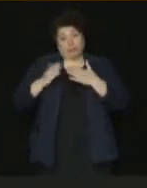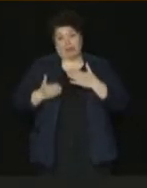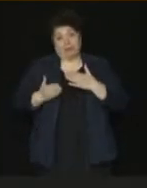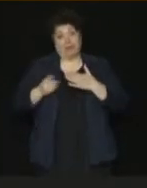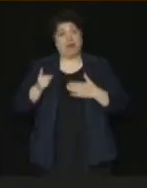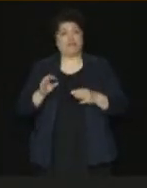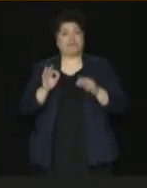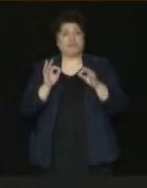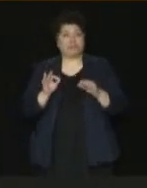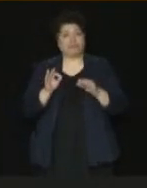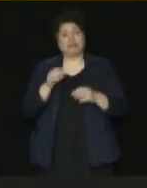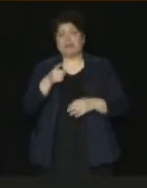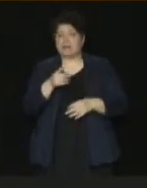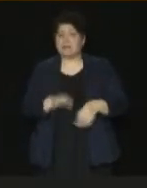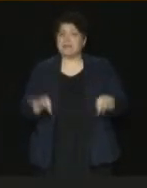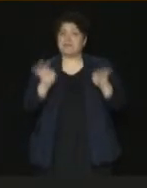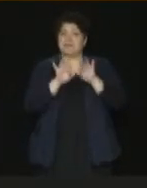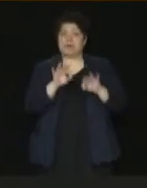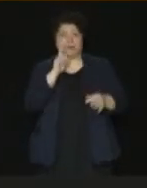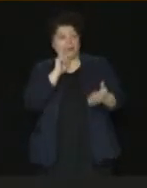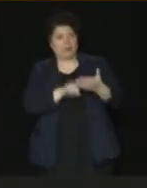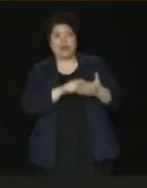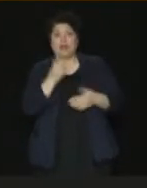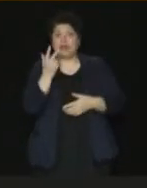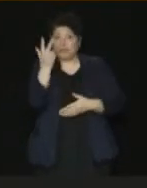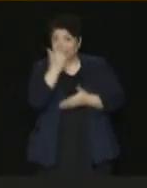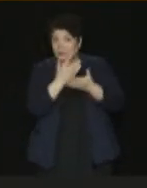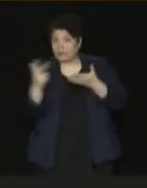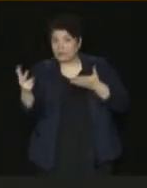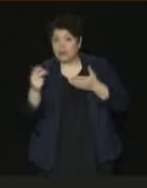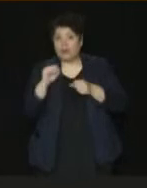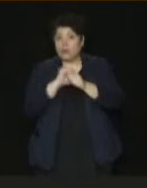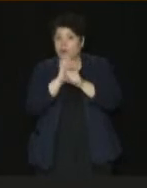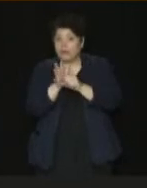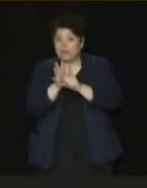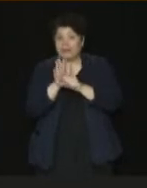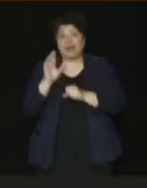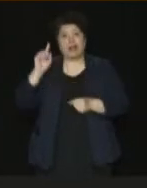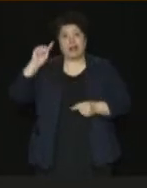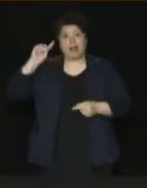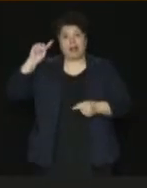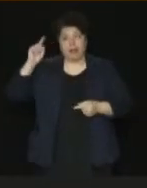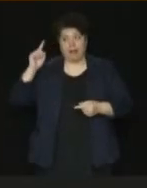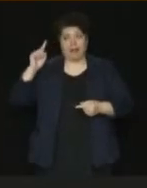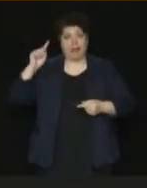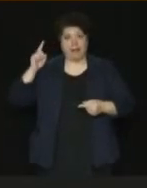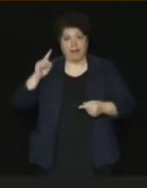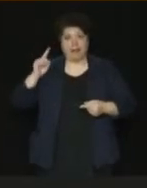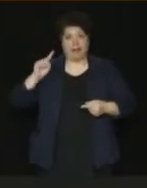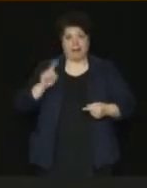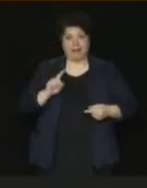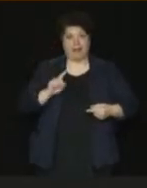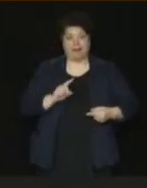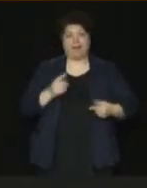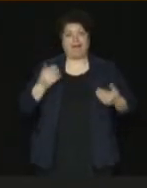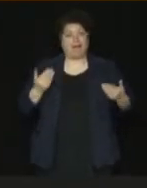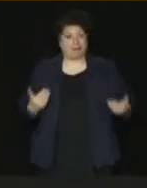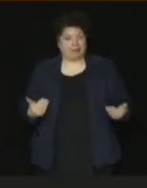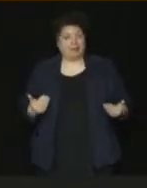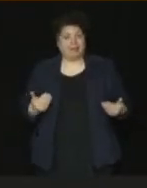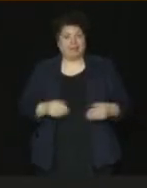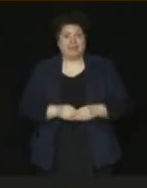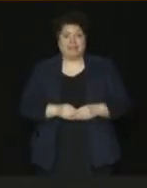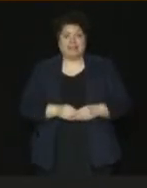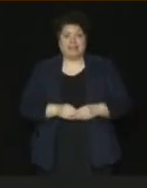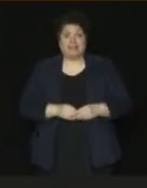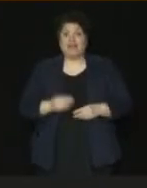milestone. It's now been 3 weeks with COVID-19 cases consistently falling across the country. This